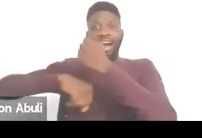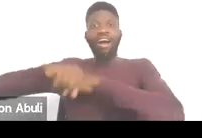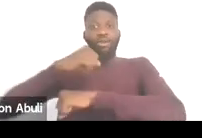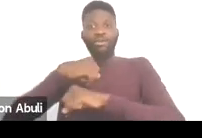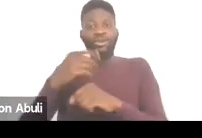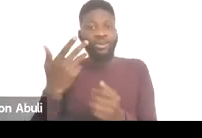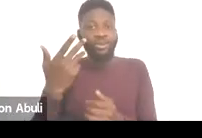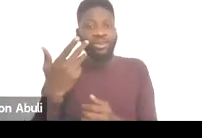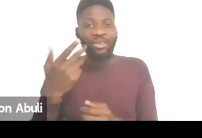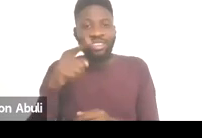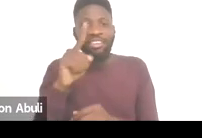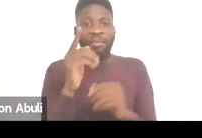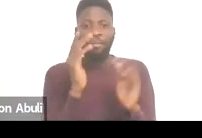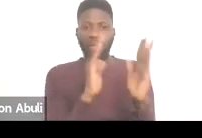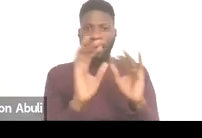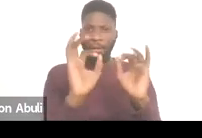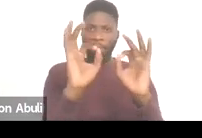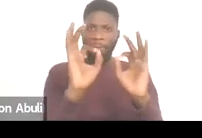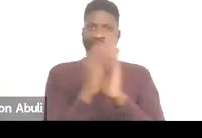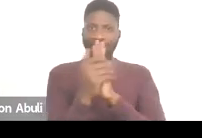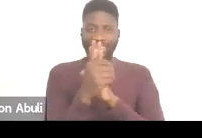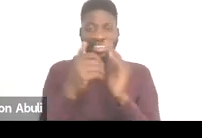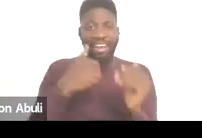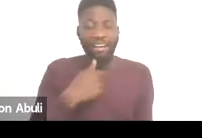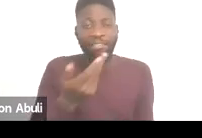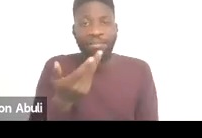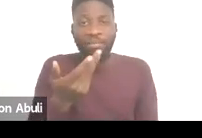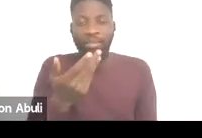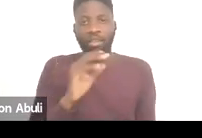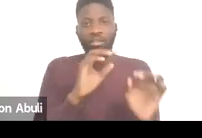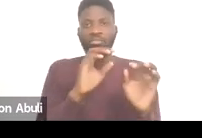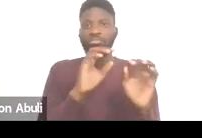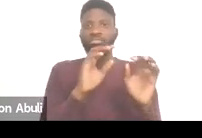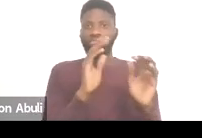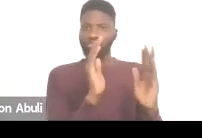you organized? Are you skilled? Organized in terms of